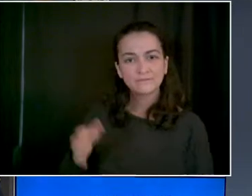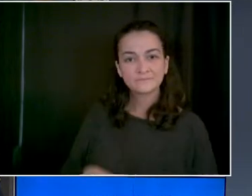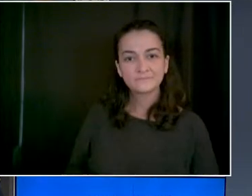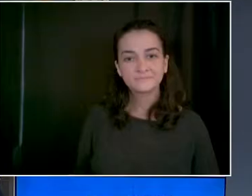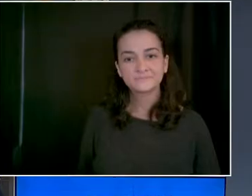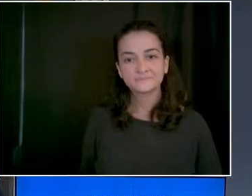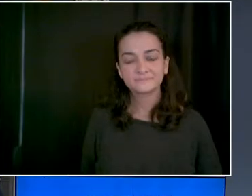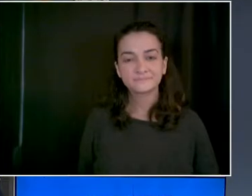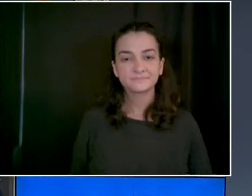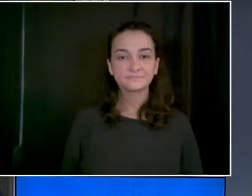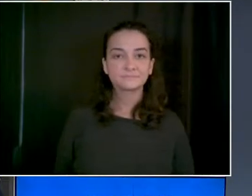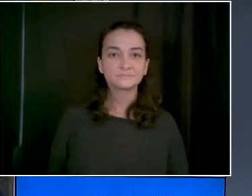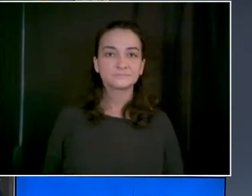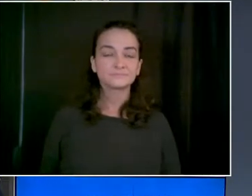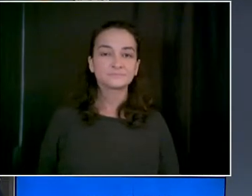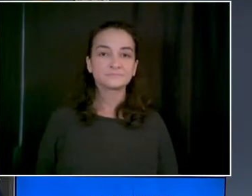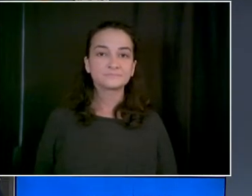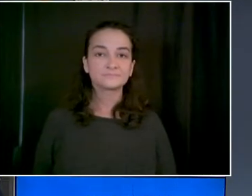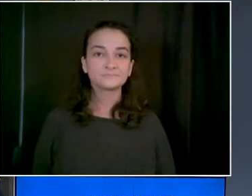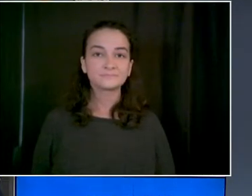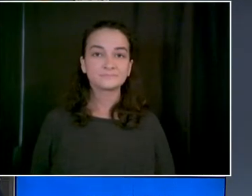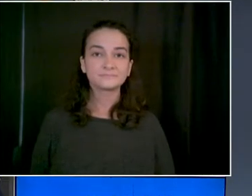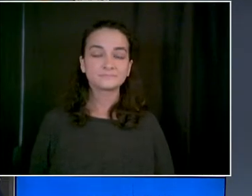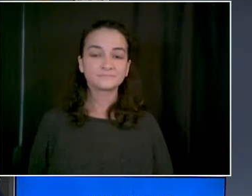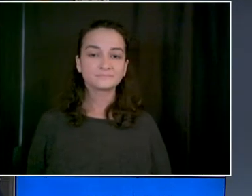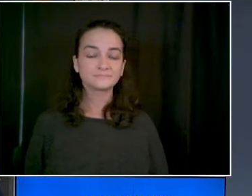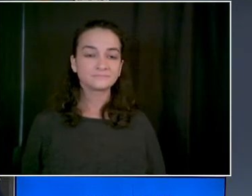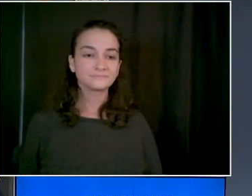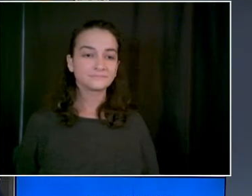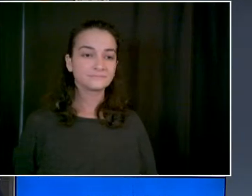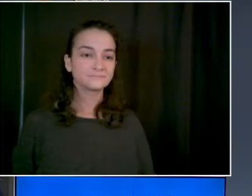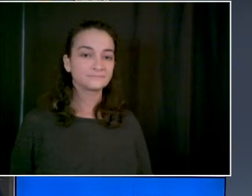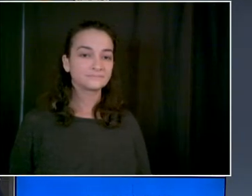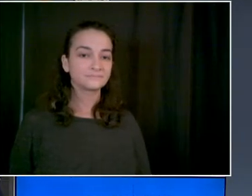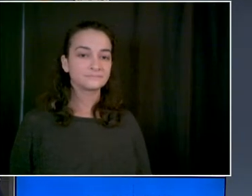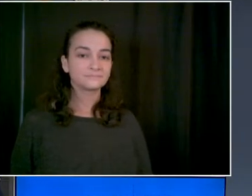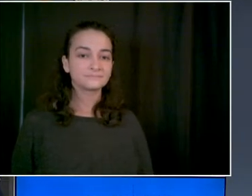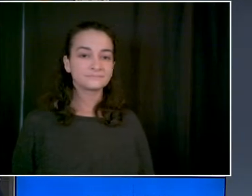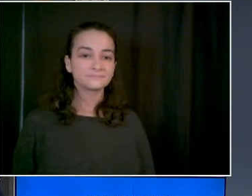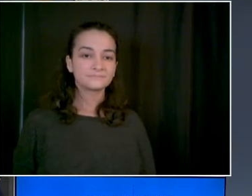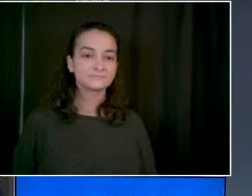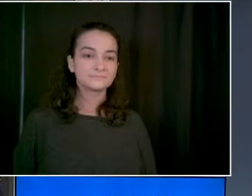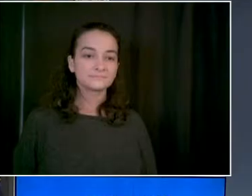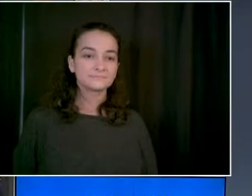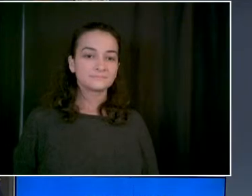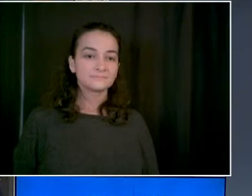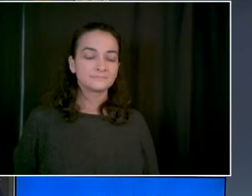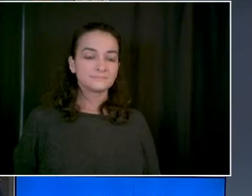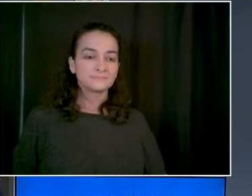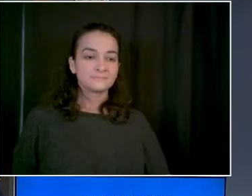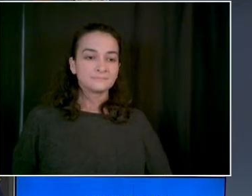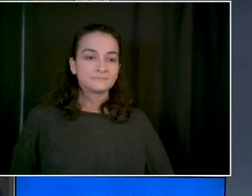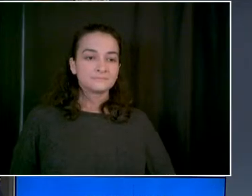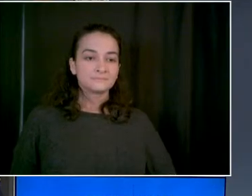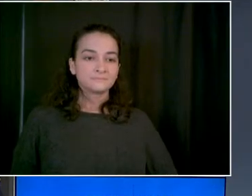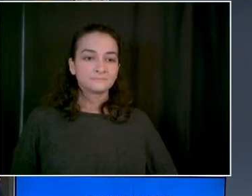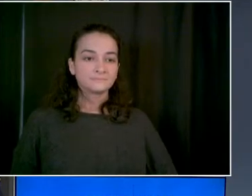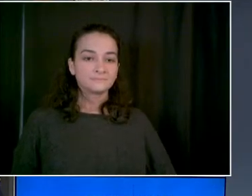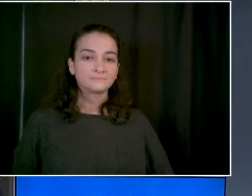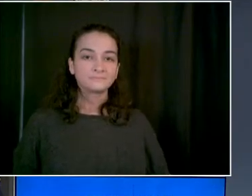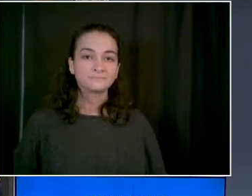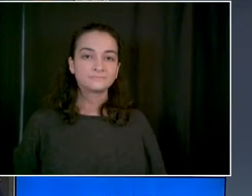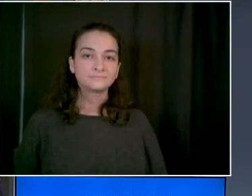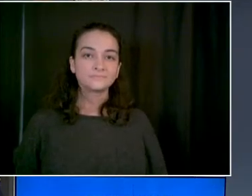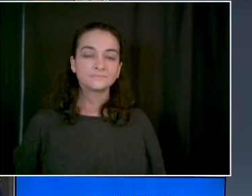assisting with federal immigration partners, the border czar, Tom Homan, has said he considers simply crossing the border illegally a crime. So